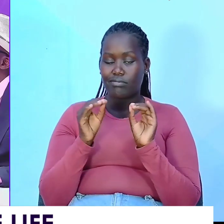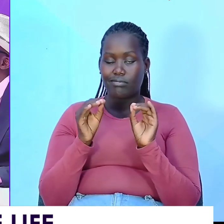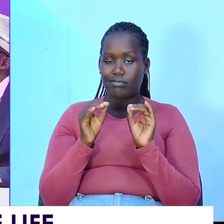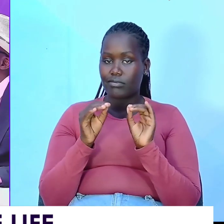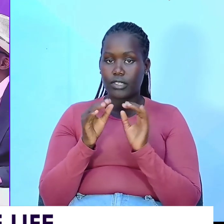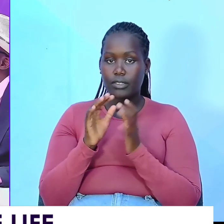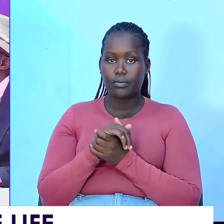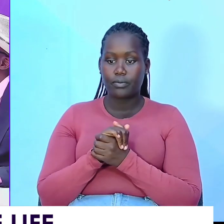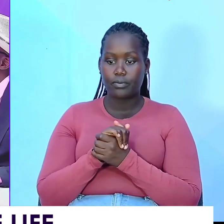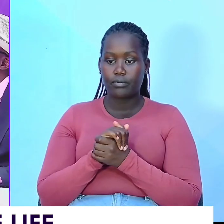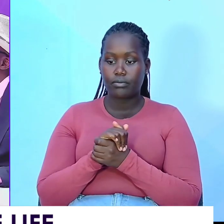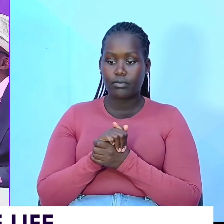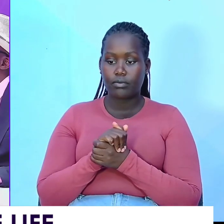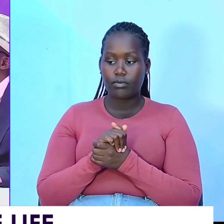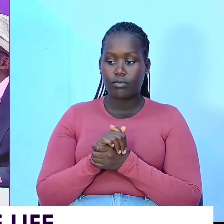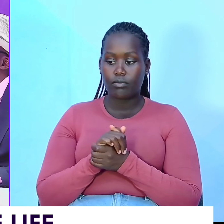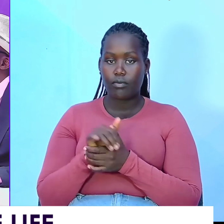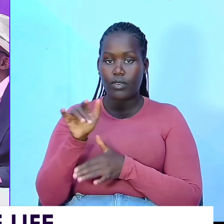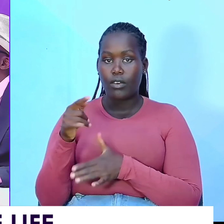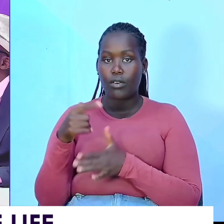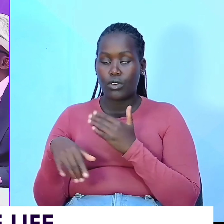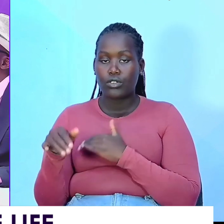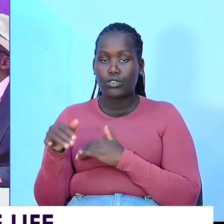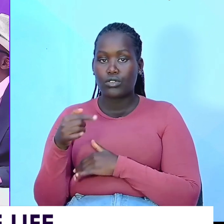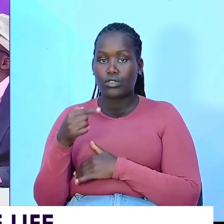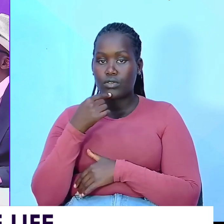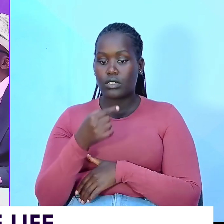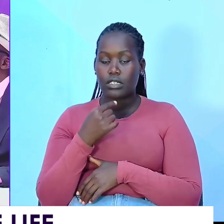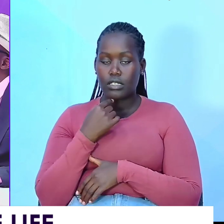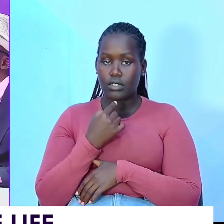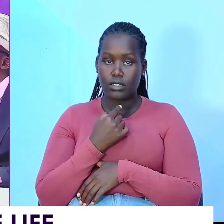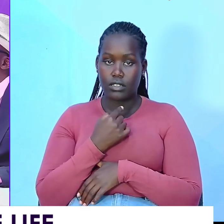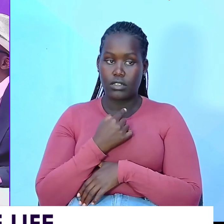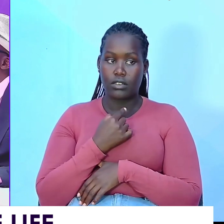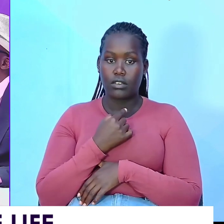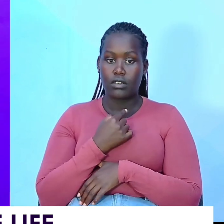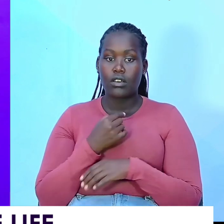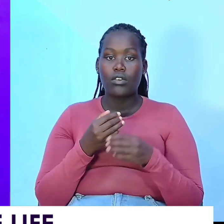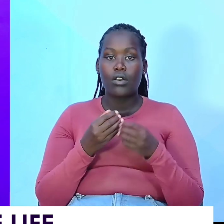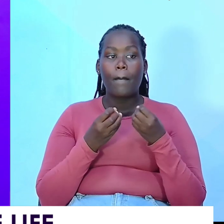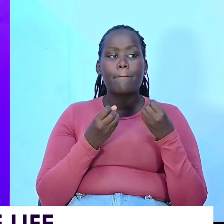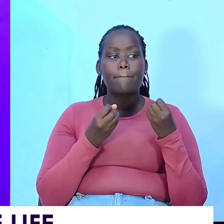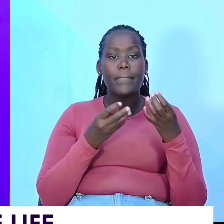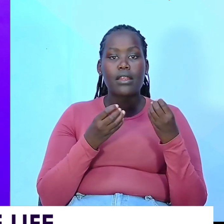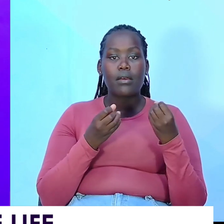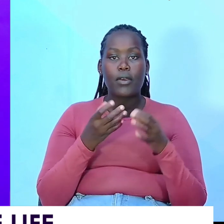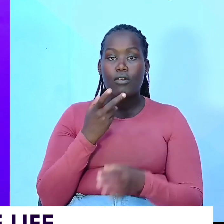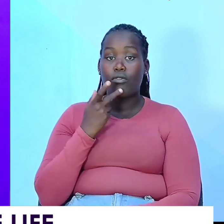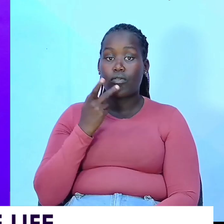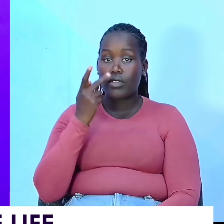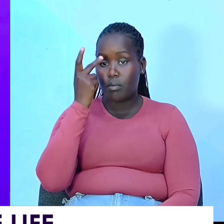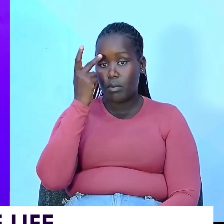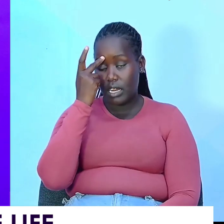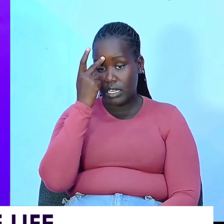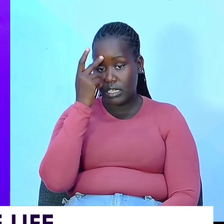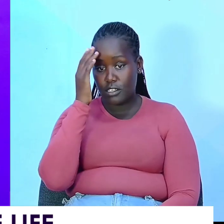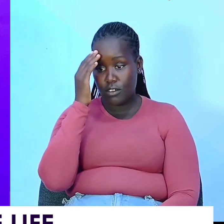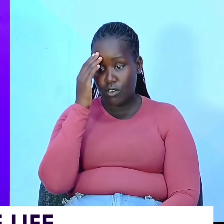That point on what you're just about to say. Okay. Many of the parents, would